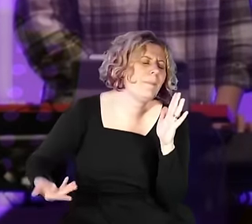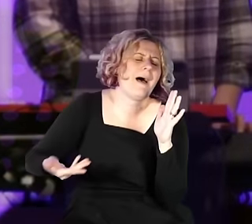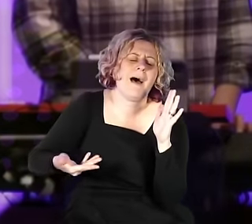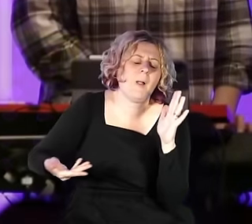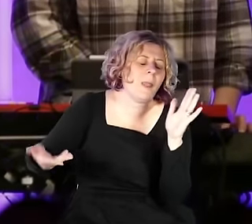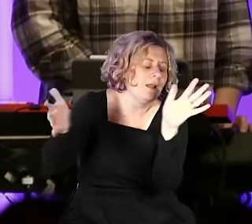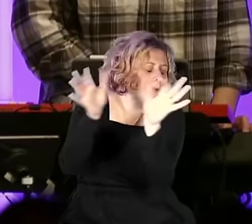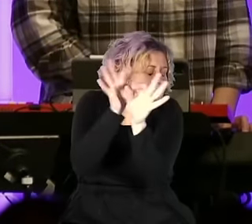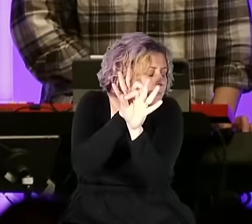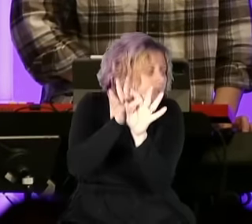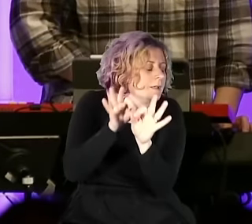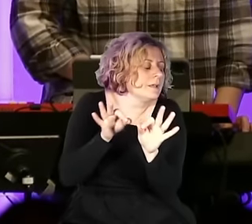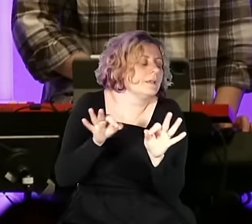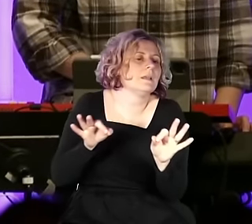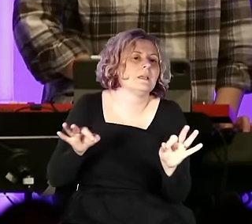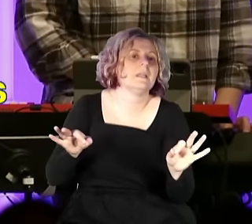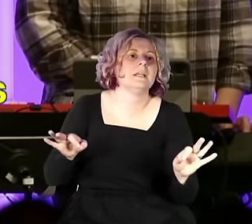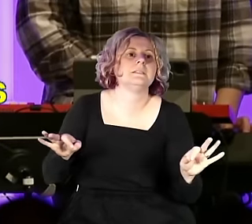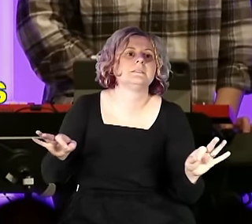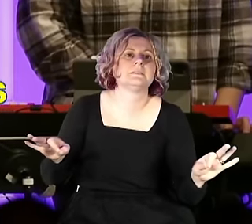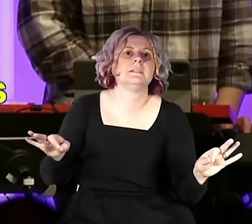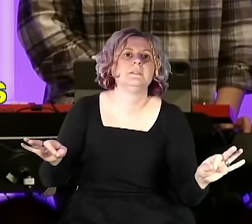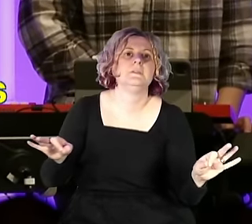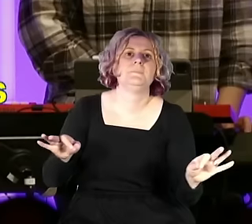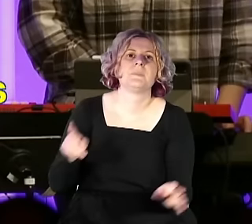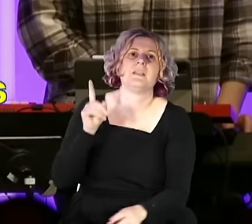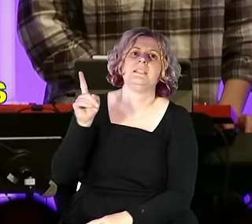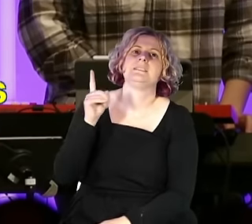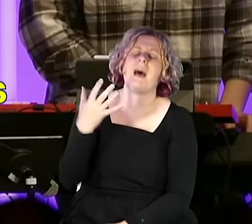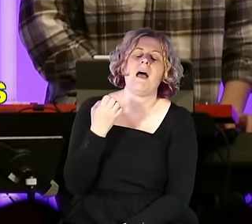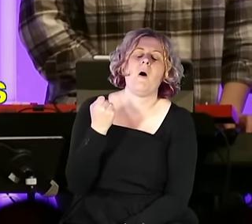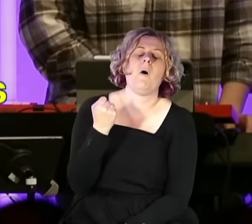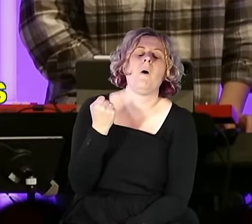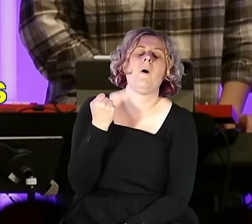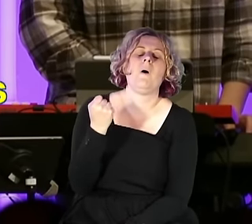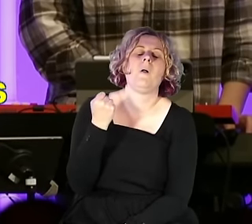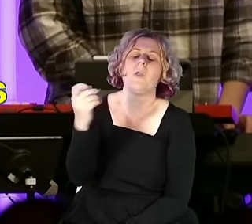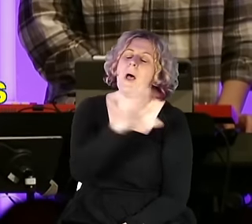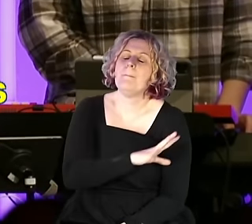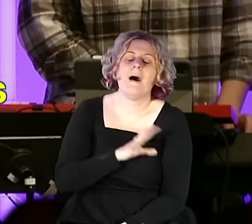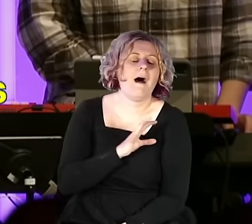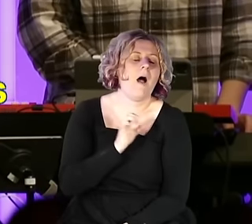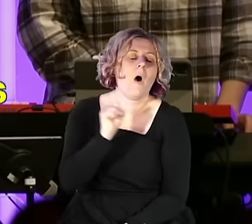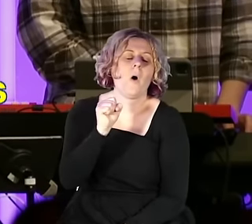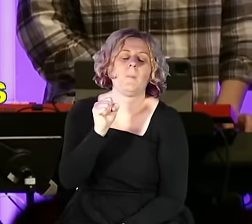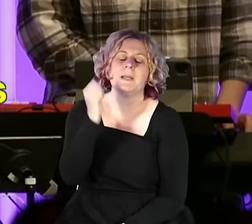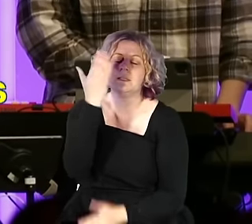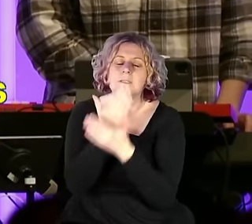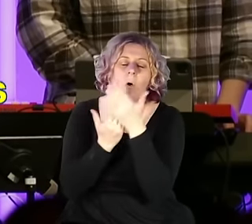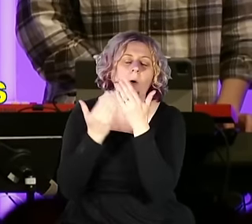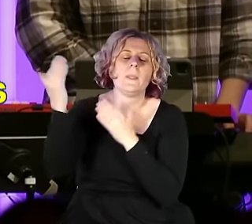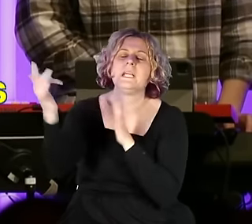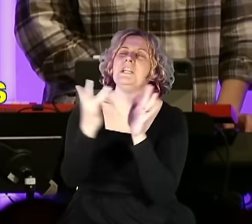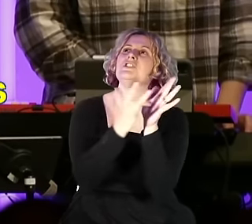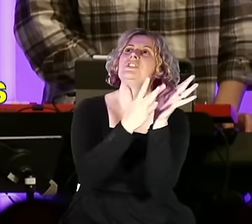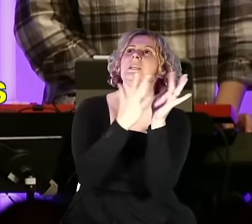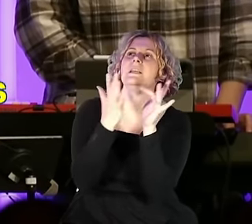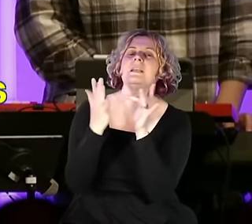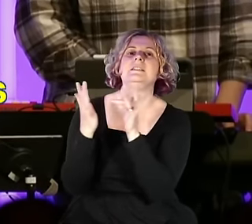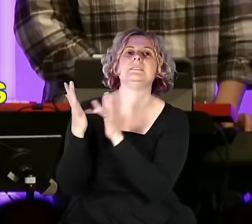and boundless peace. To this I hold, my hope is